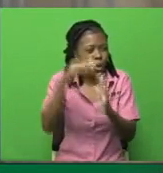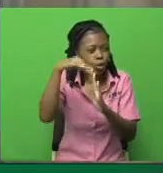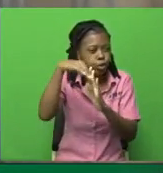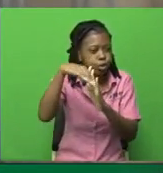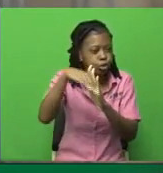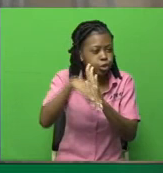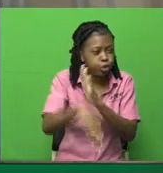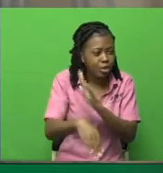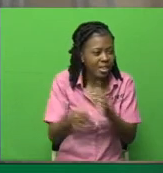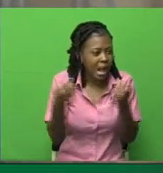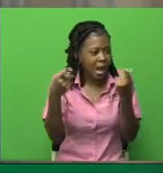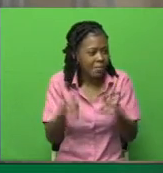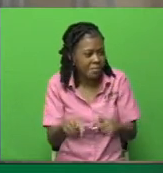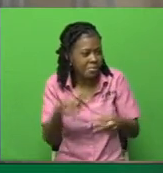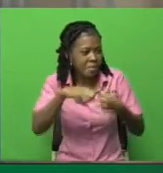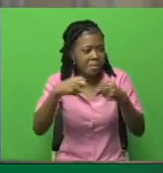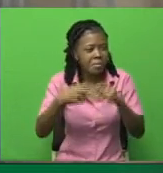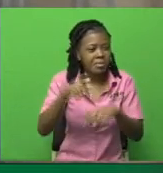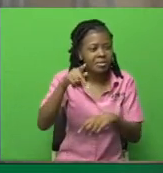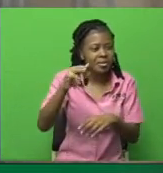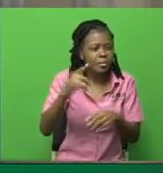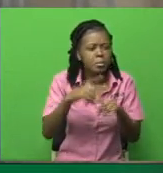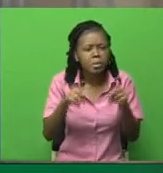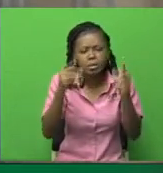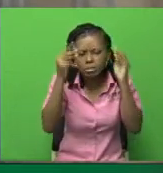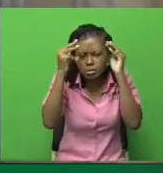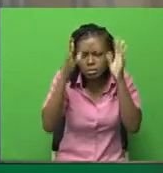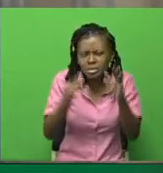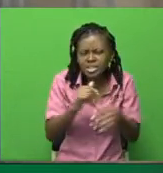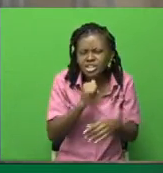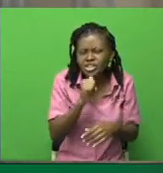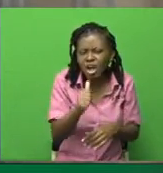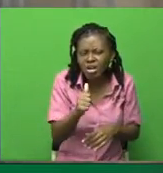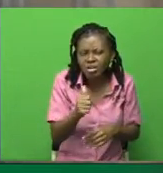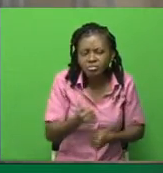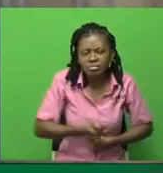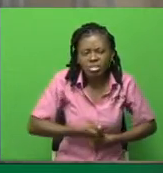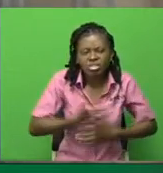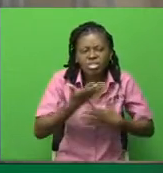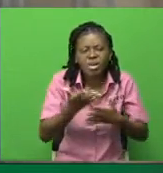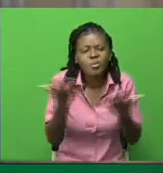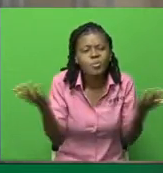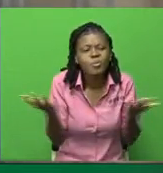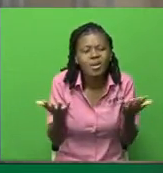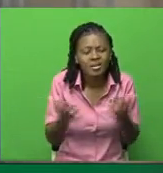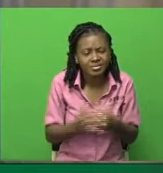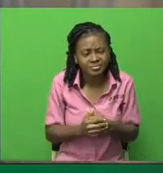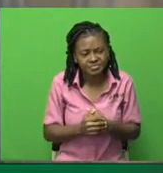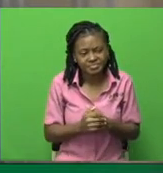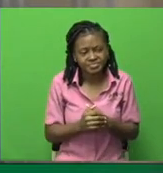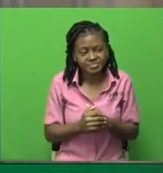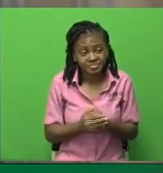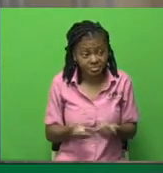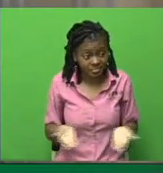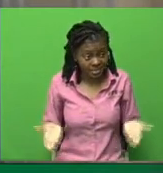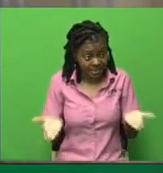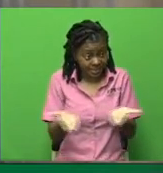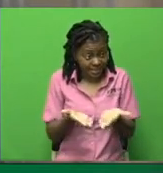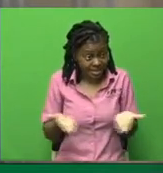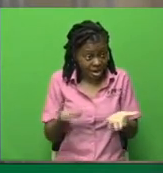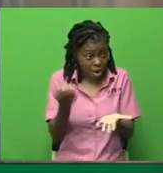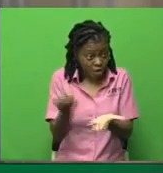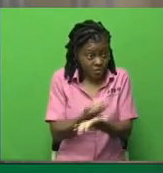not speak to the fact that unlike most economies in the Caribbean he inherited from us